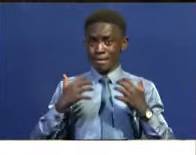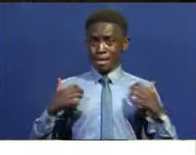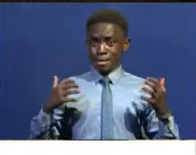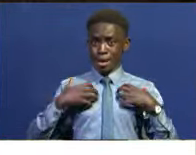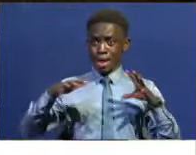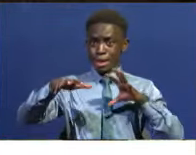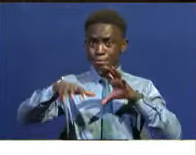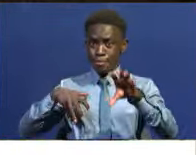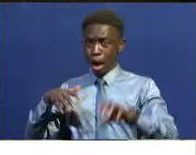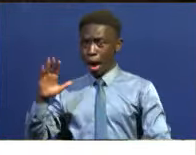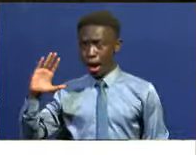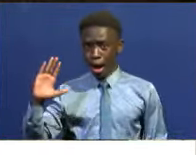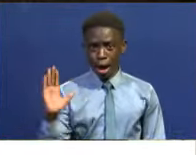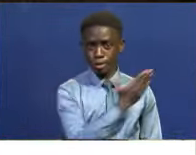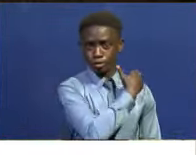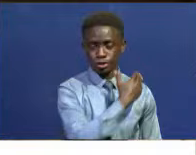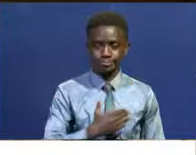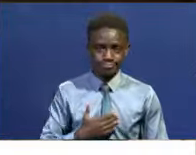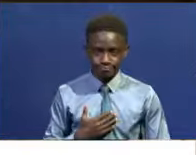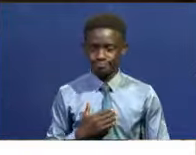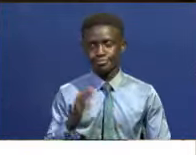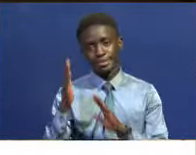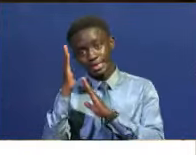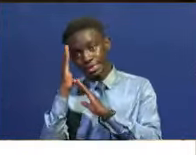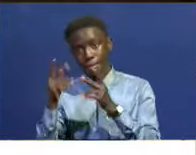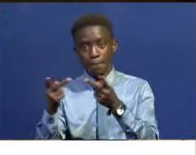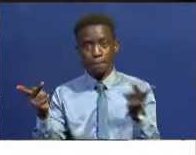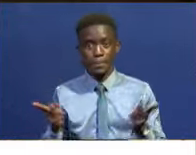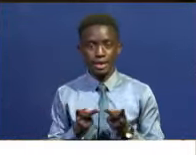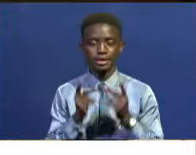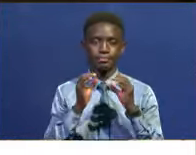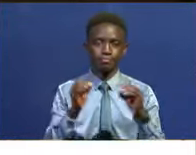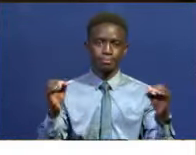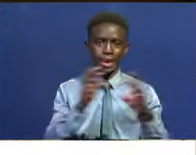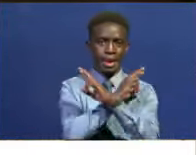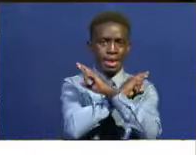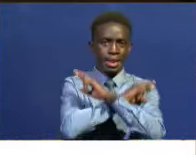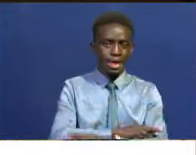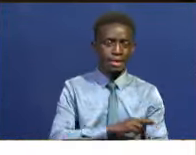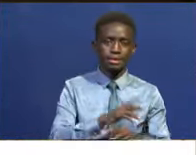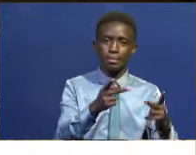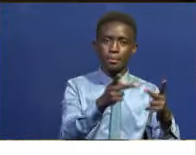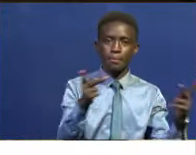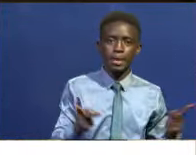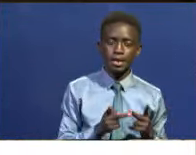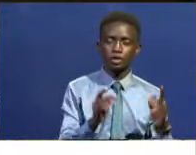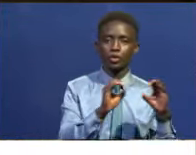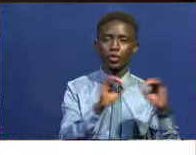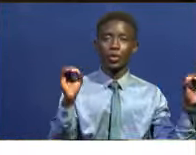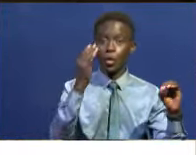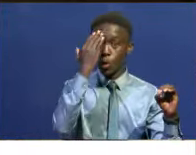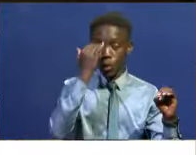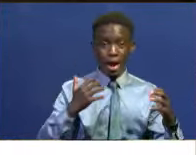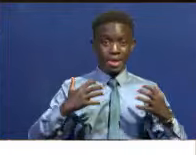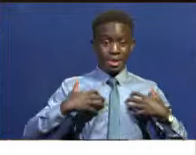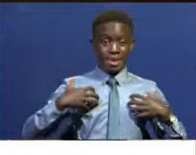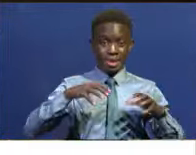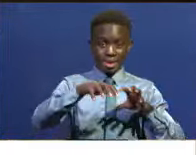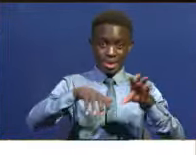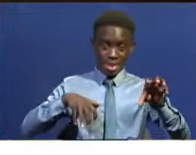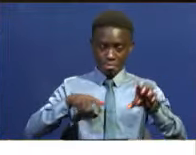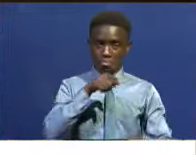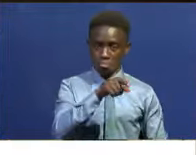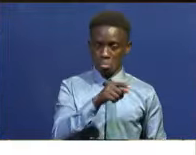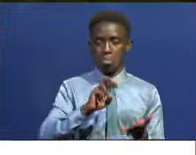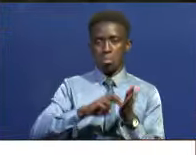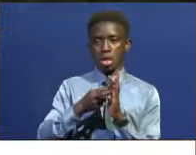pa kula, hana pahala pa kulala, hana pahala pa kupumzika. Manake mnyama pori huyu ni jukumu letu sisi viongozi kuweza kuhakikisha